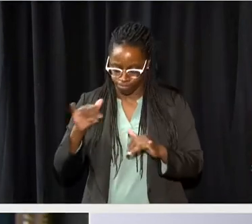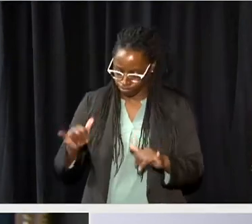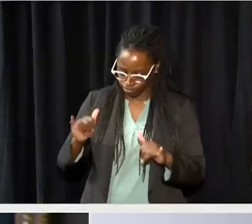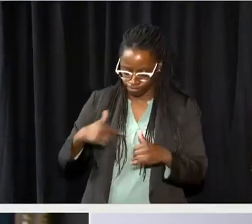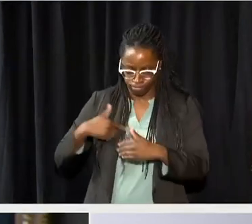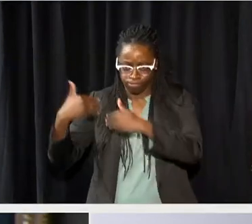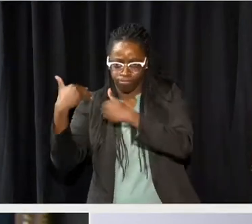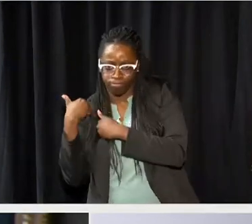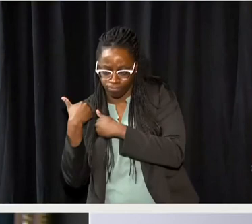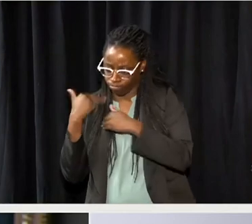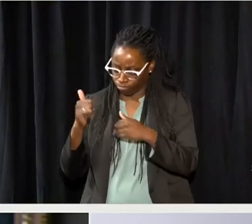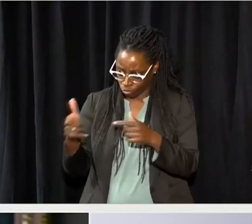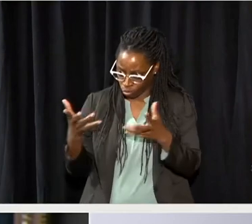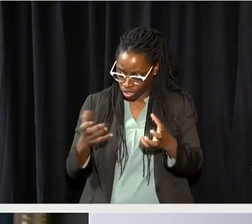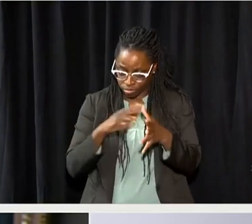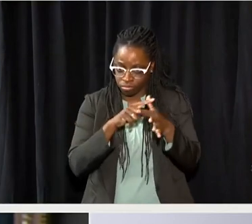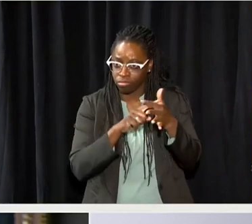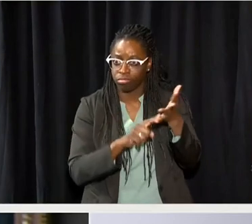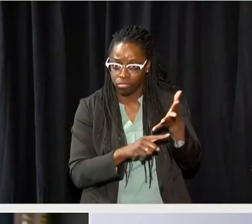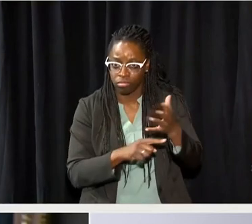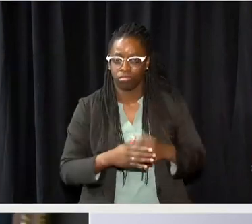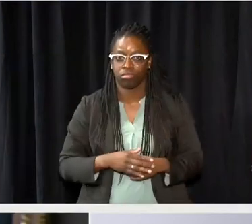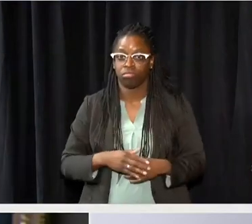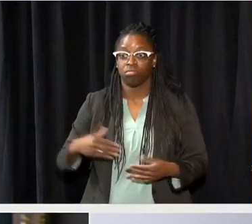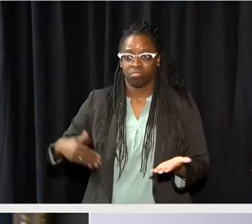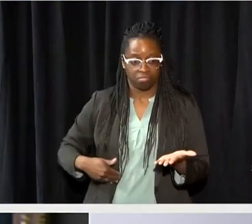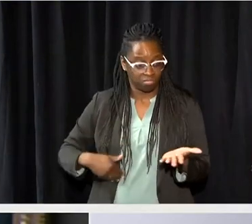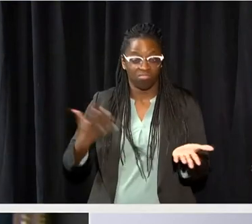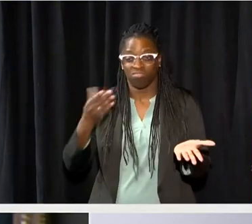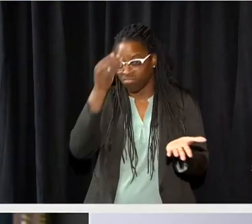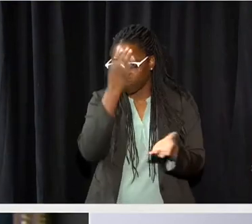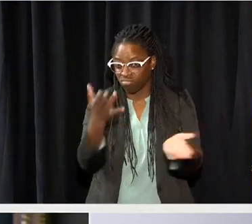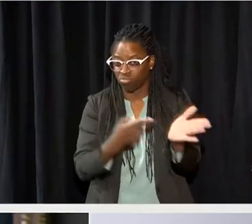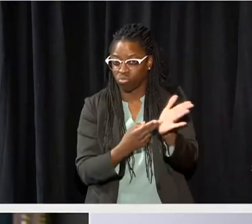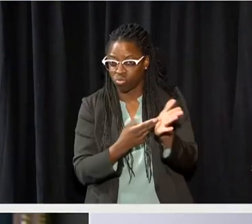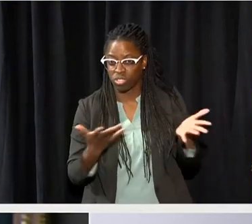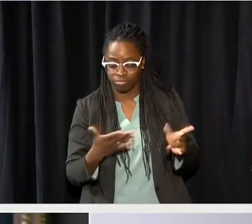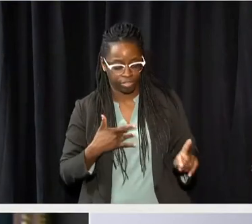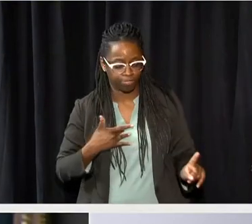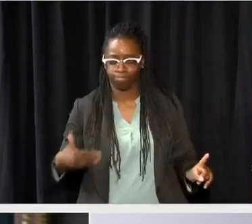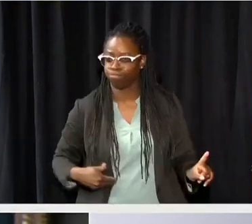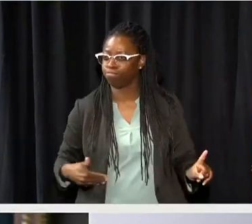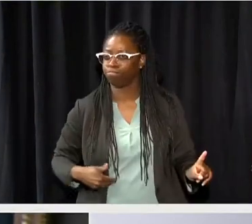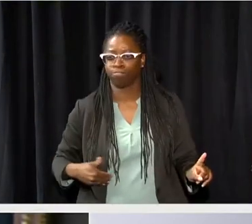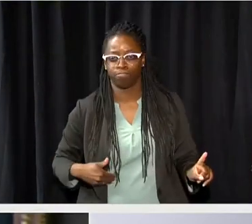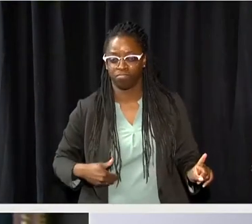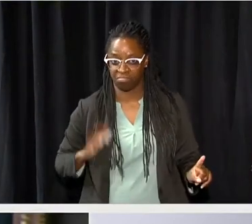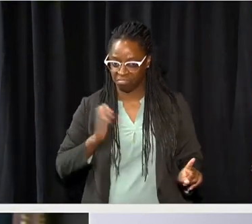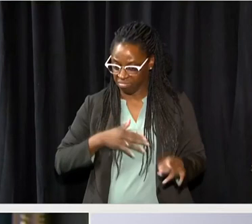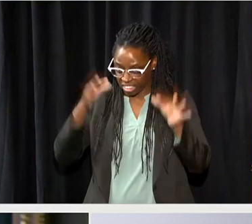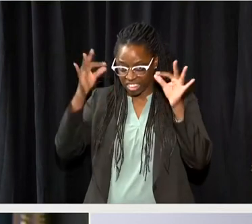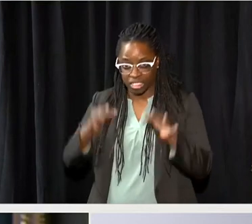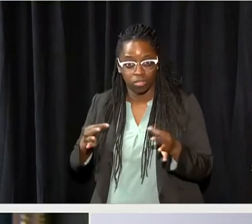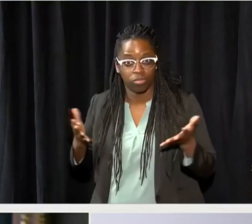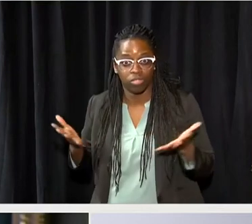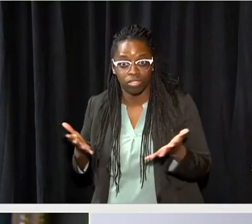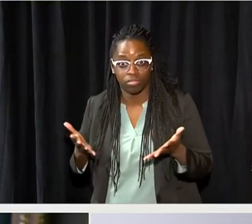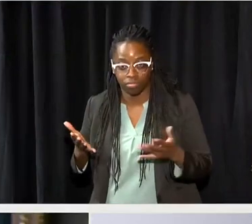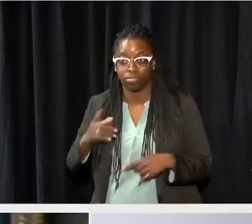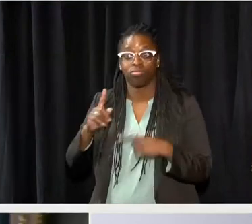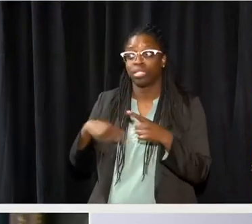we've been guided by the simple truth that behind every decision we make is a